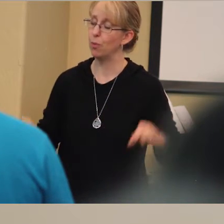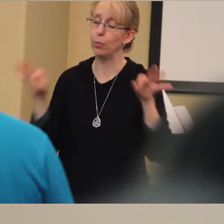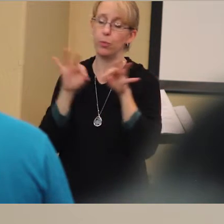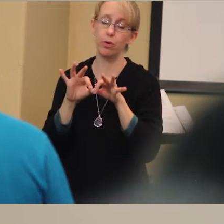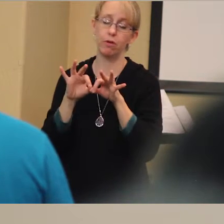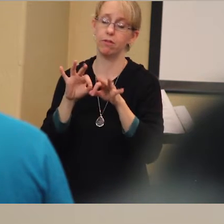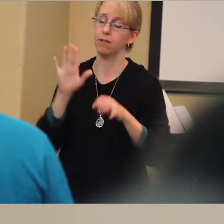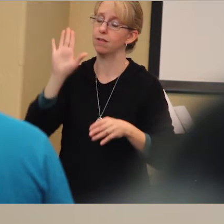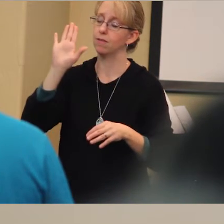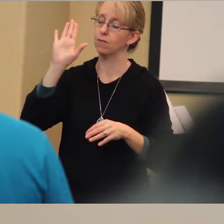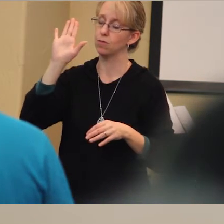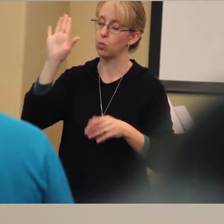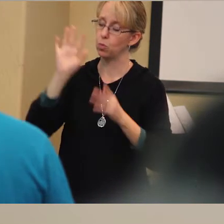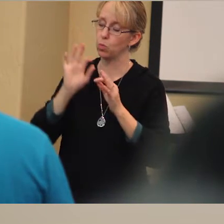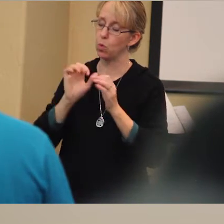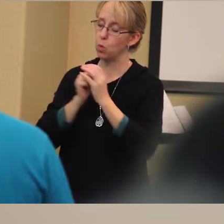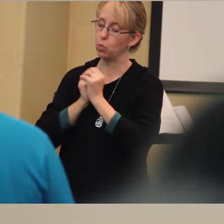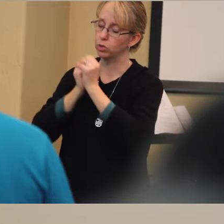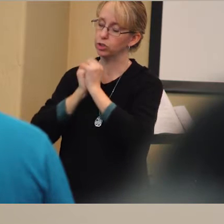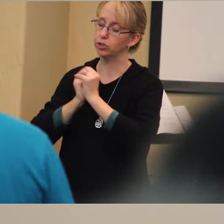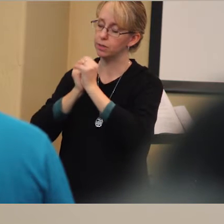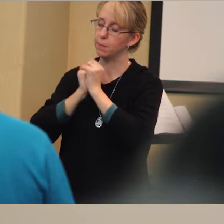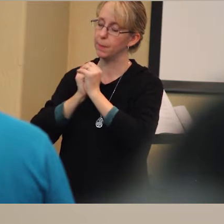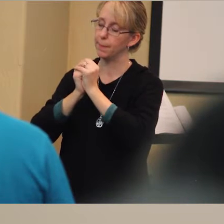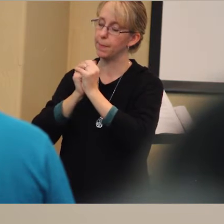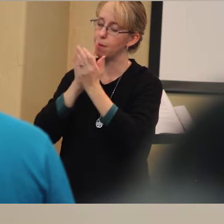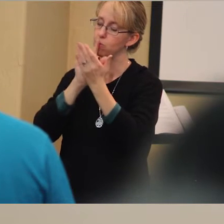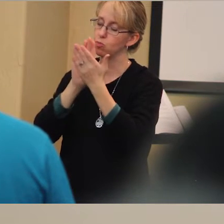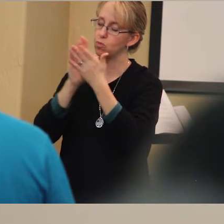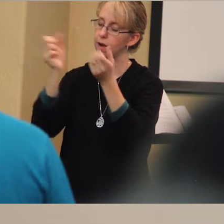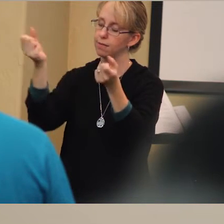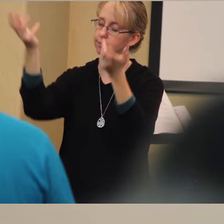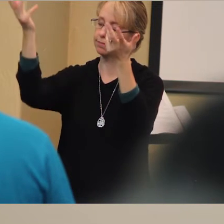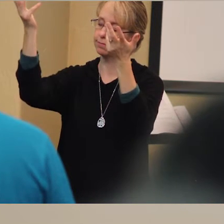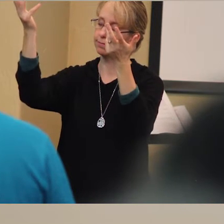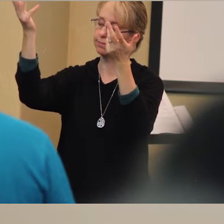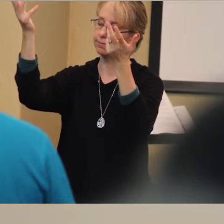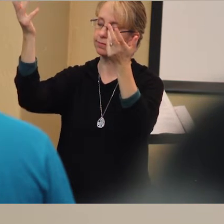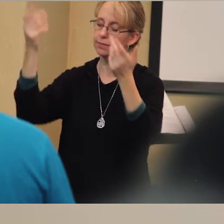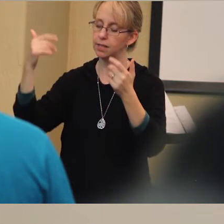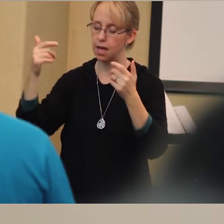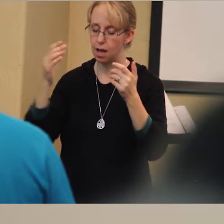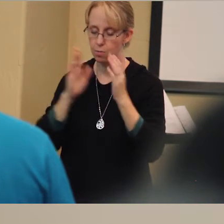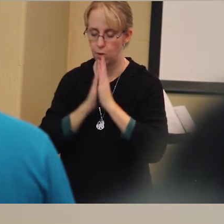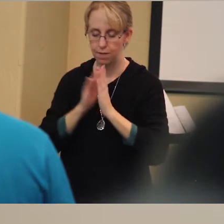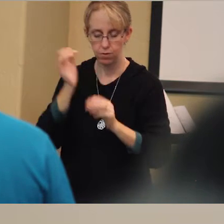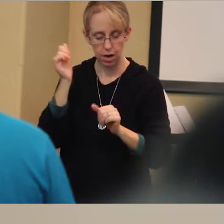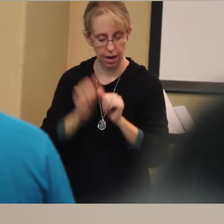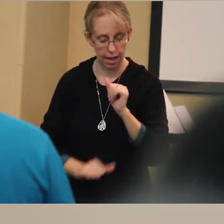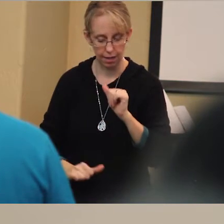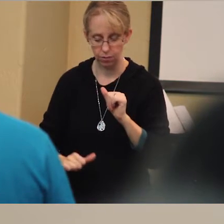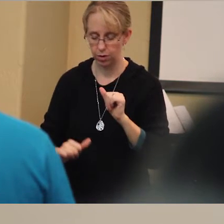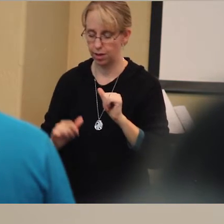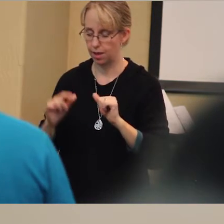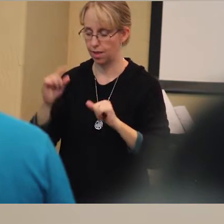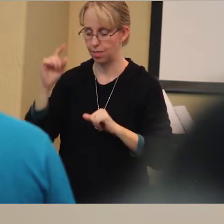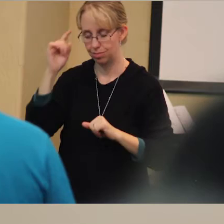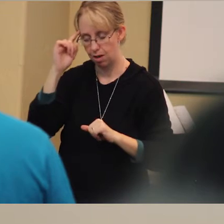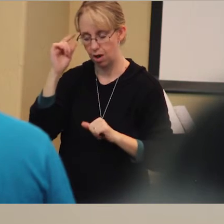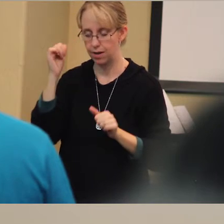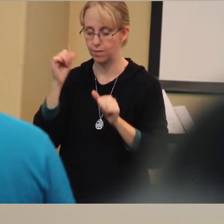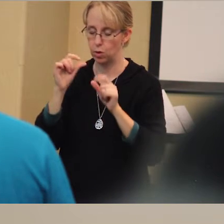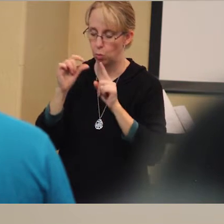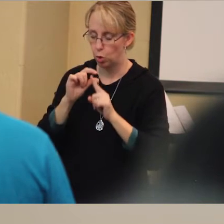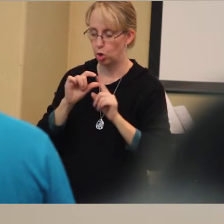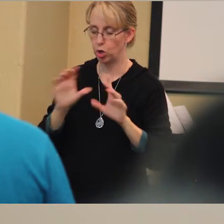He's worthy of our praise. And so, Lord, I pray for us this morning that in every word, every thought, and every deed,